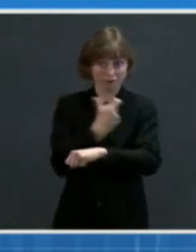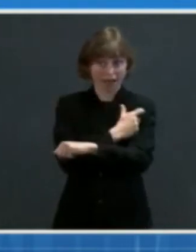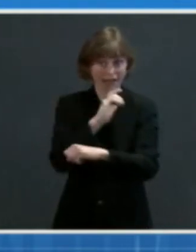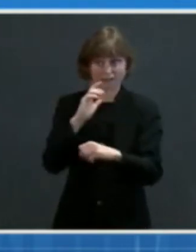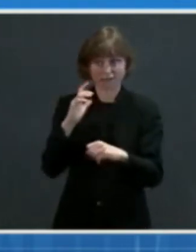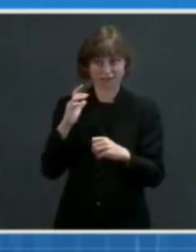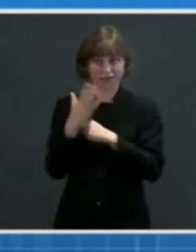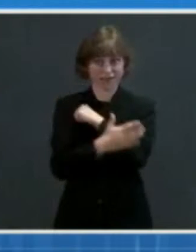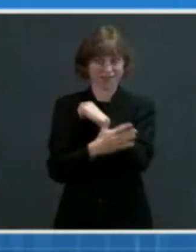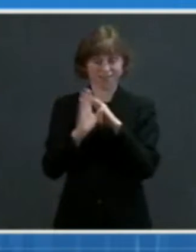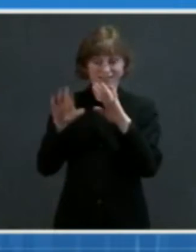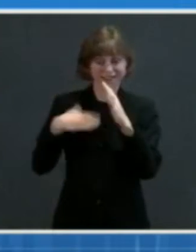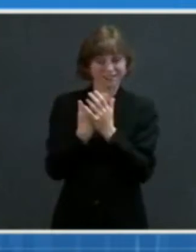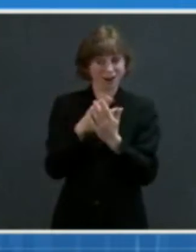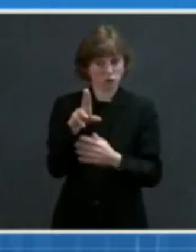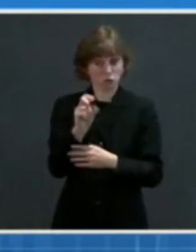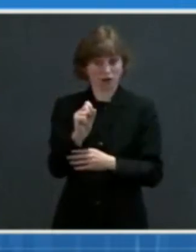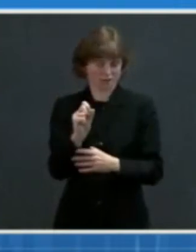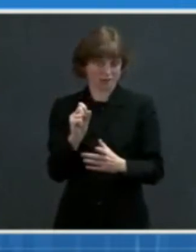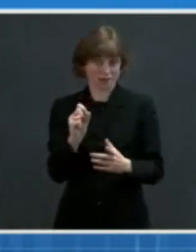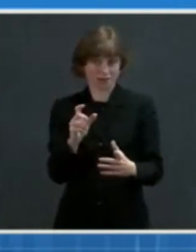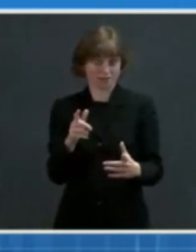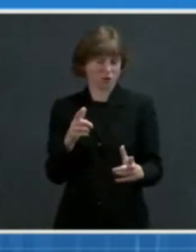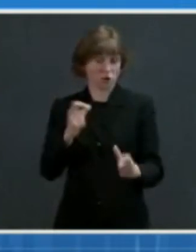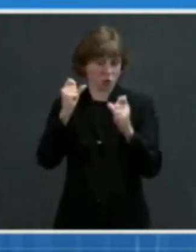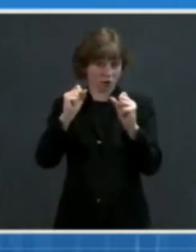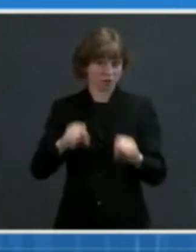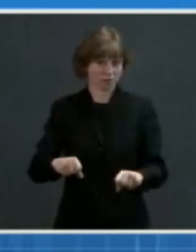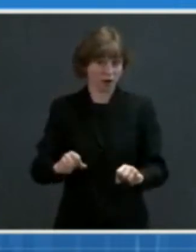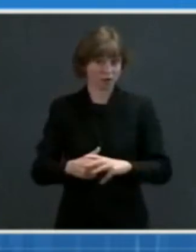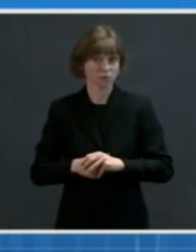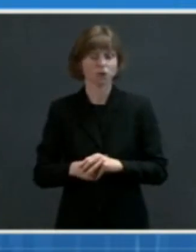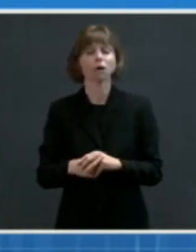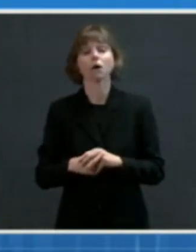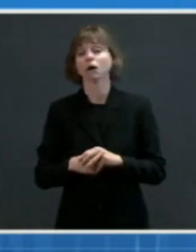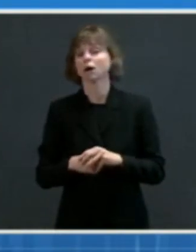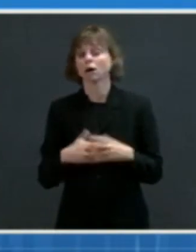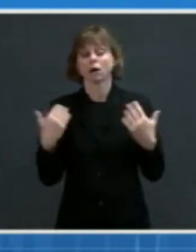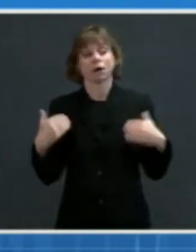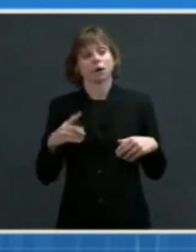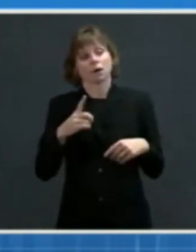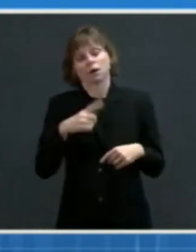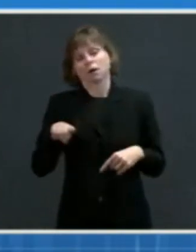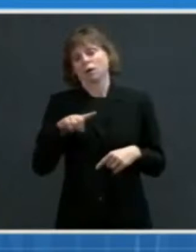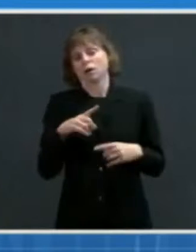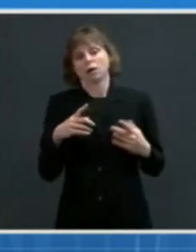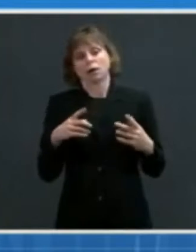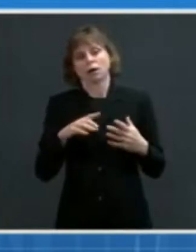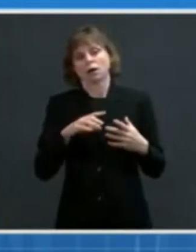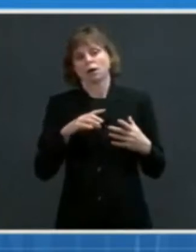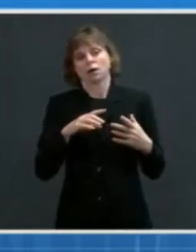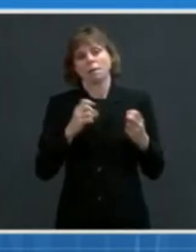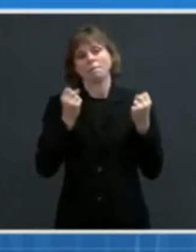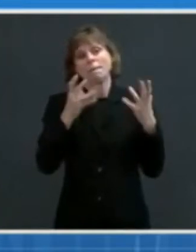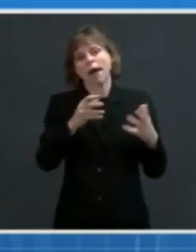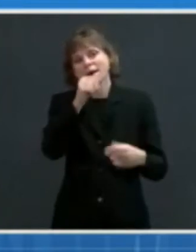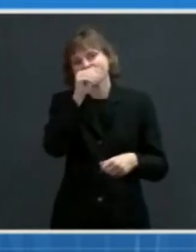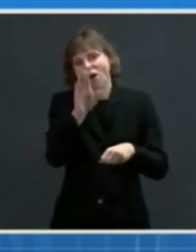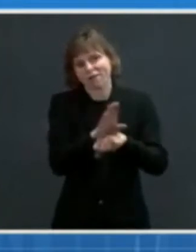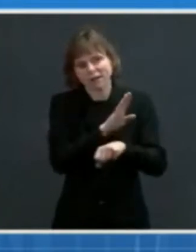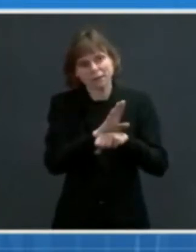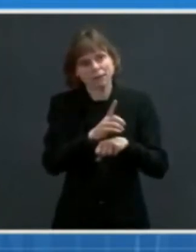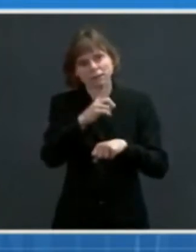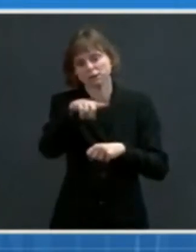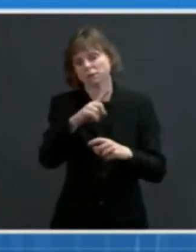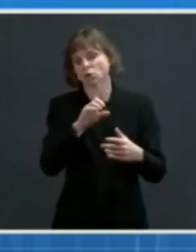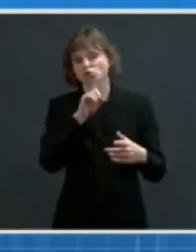quickly as possible. We got extreme levels of cooperation from private sector partners and